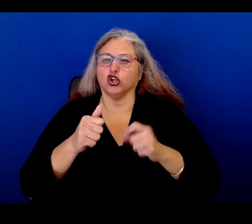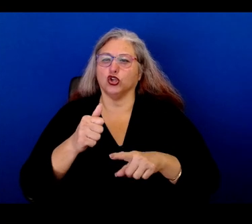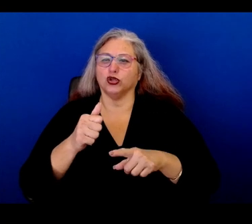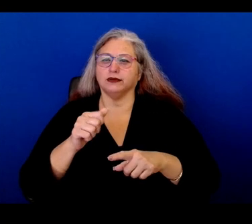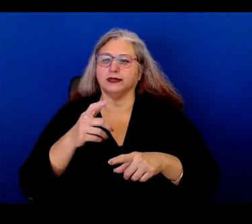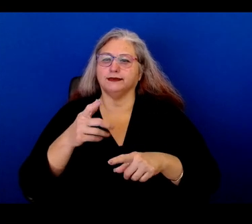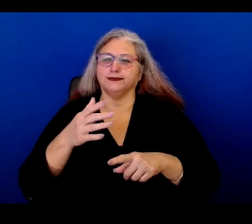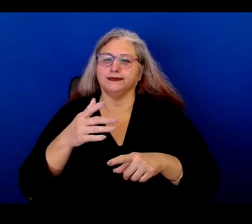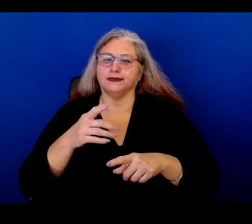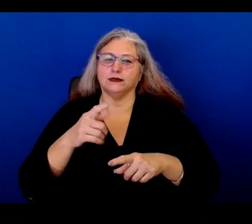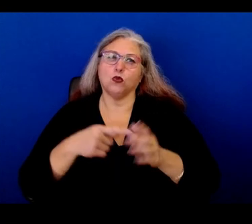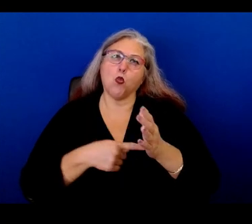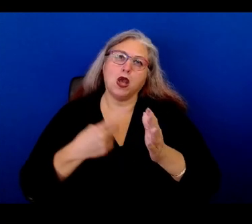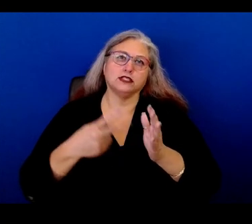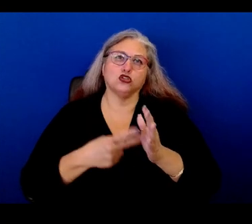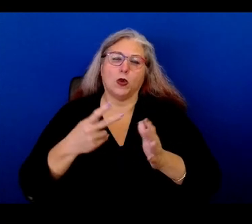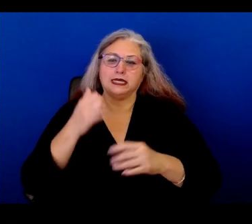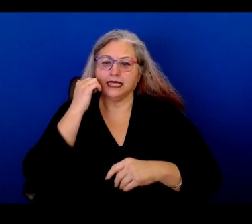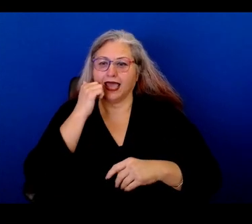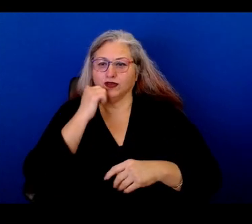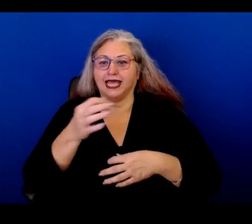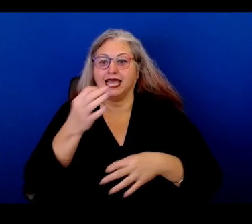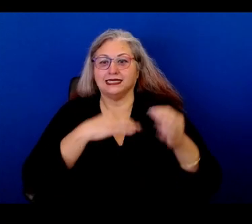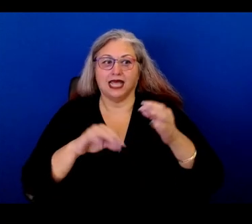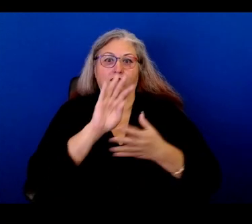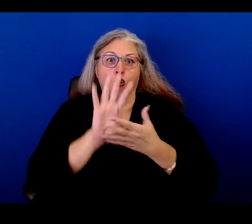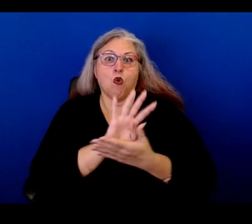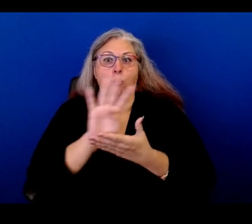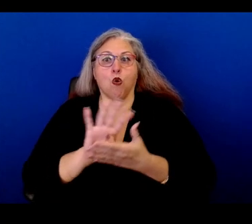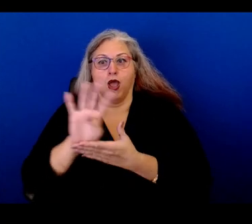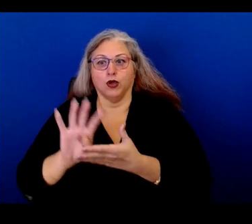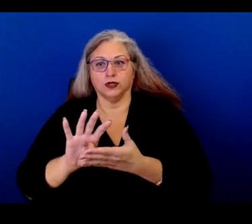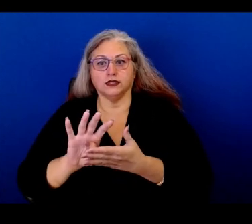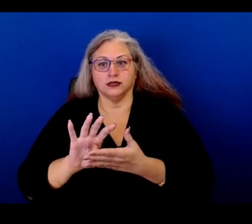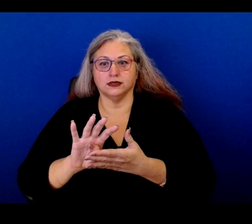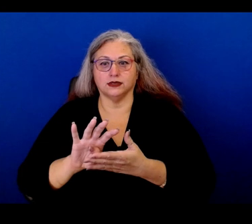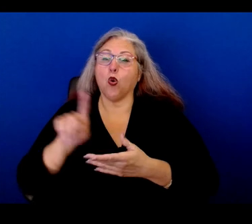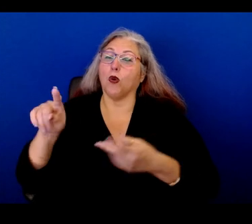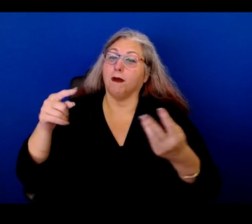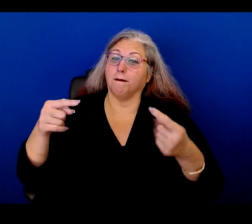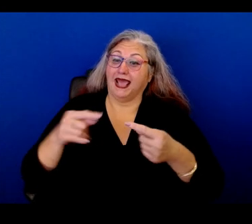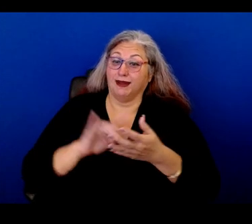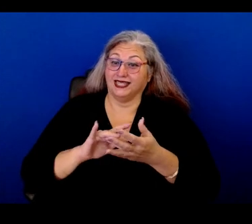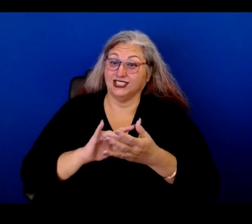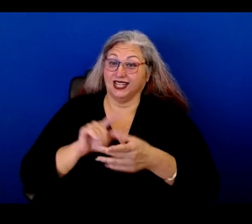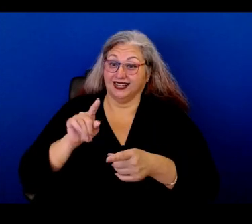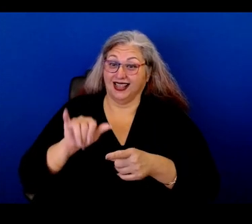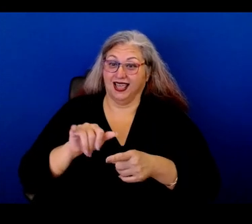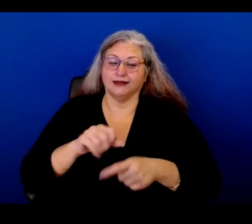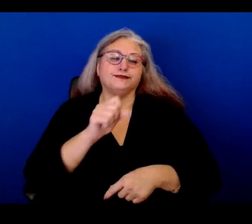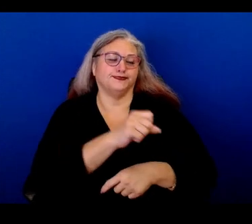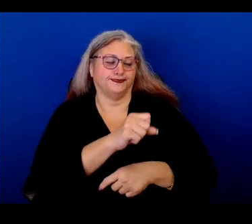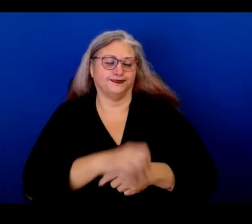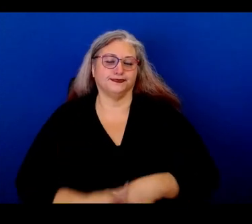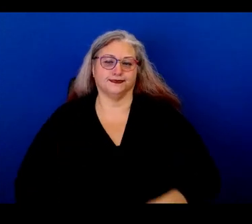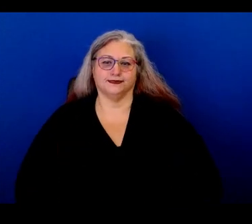like once or twice a day instead of like every 4 hours. Pain medications, other pain medications. Yeah.